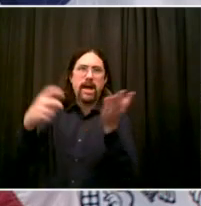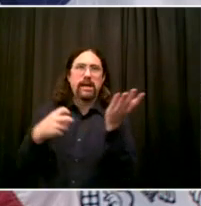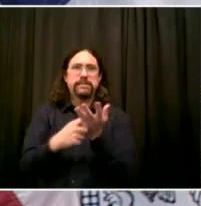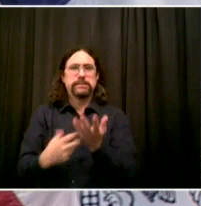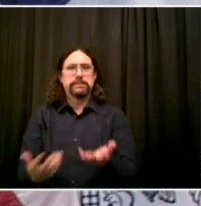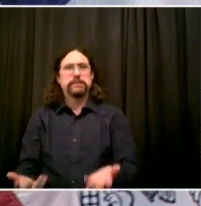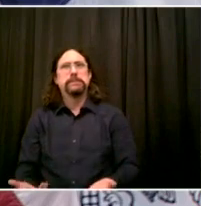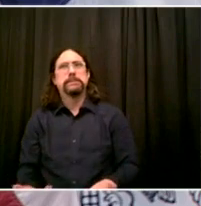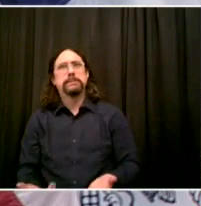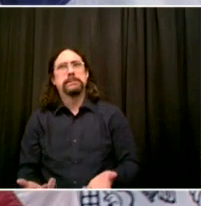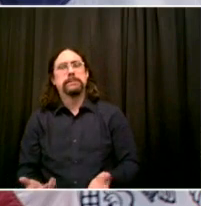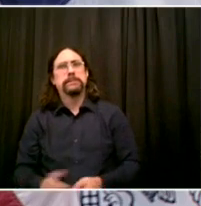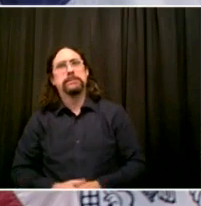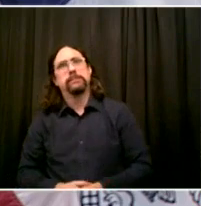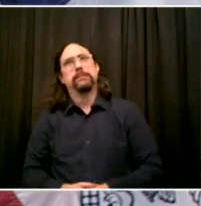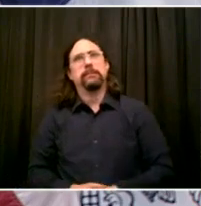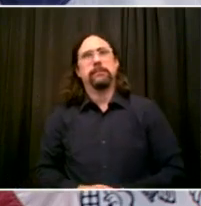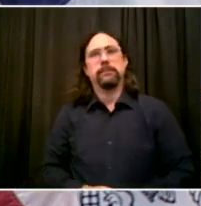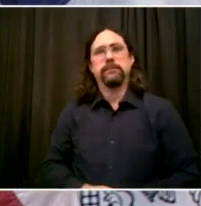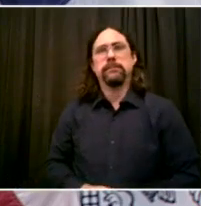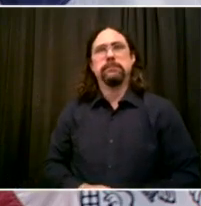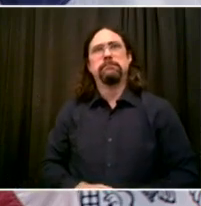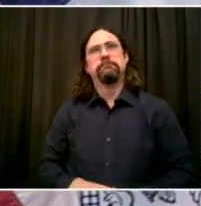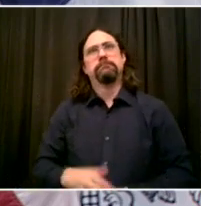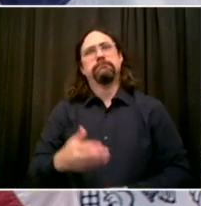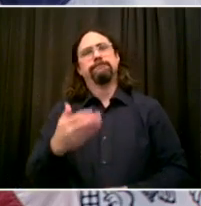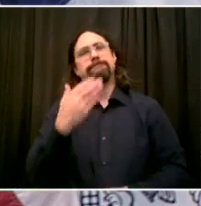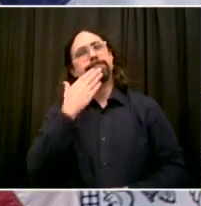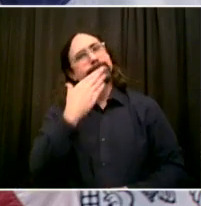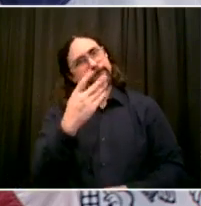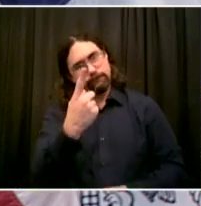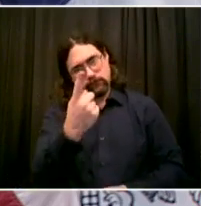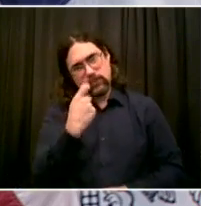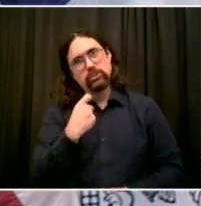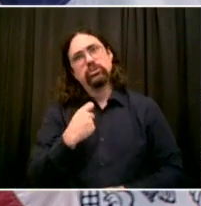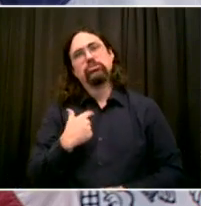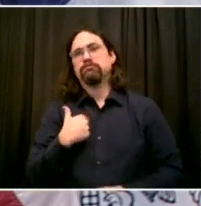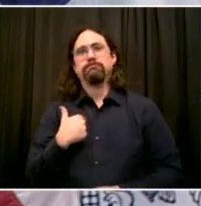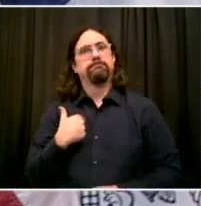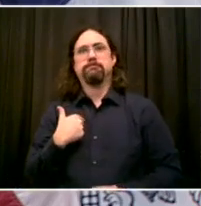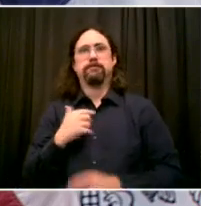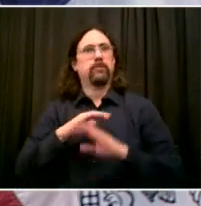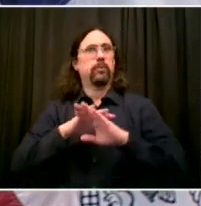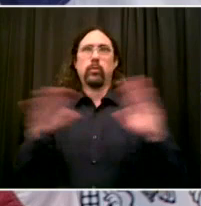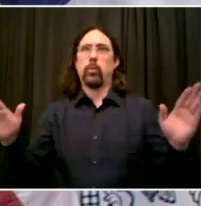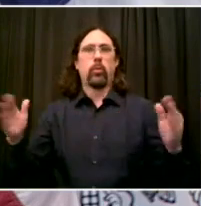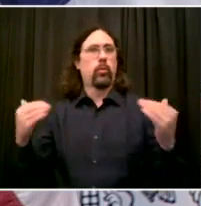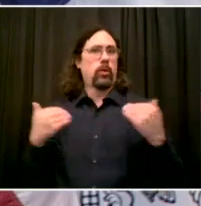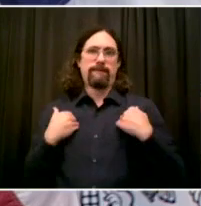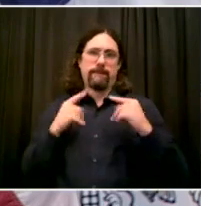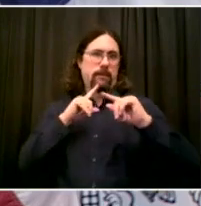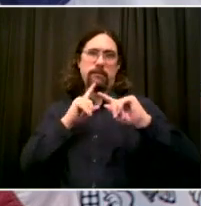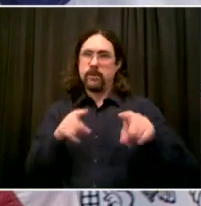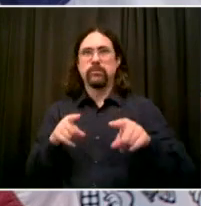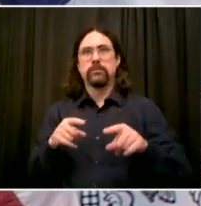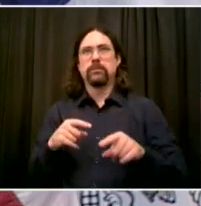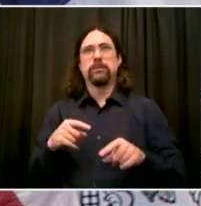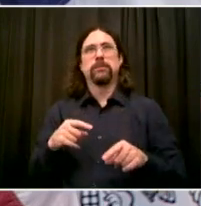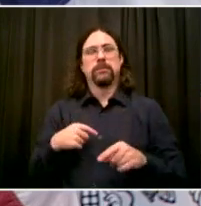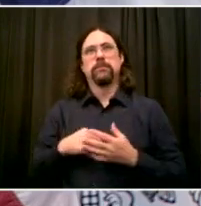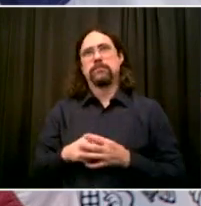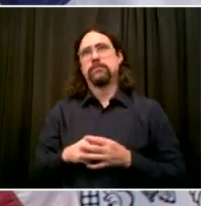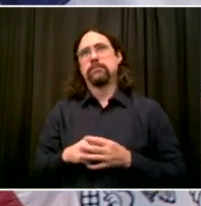later today. Look, obviously a lot of agencies had to change what they were doing or restrict what they were doing because of